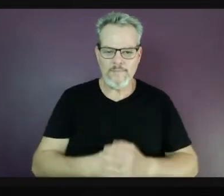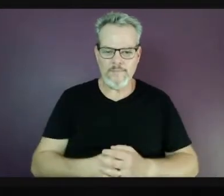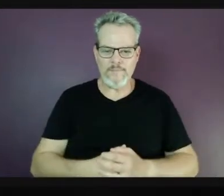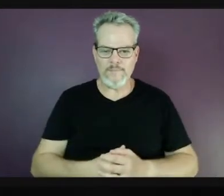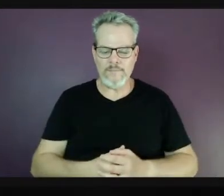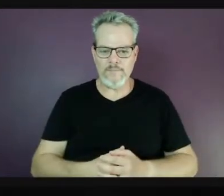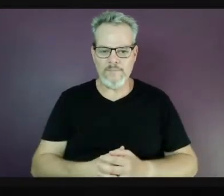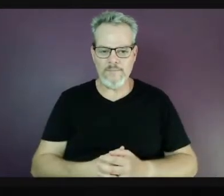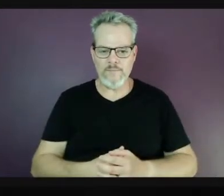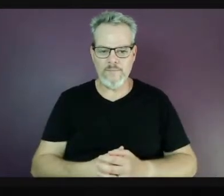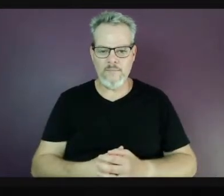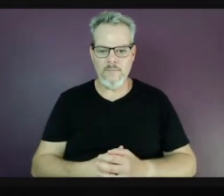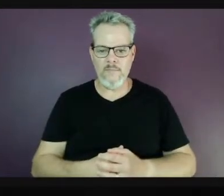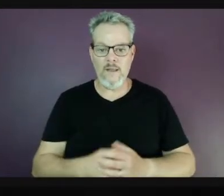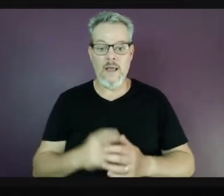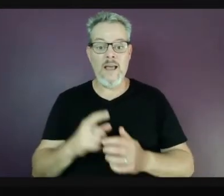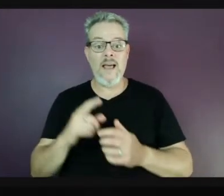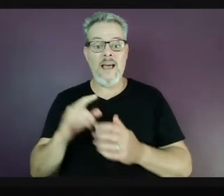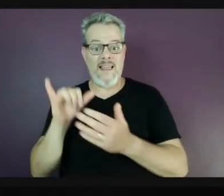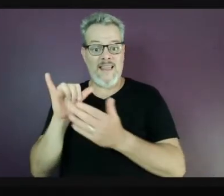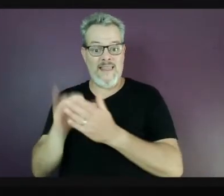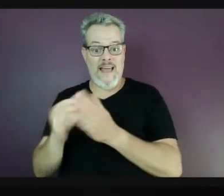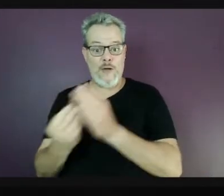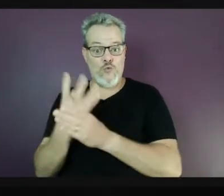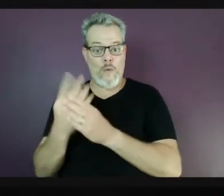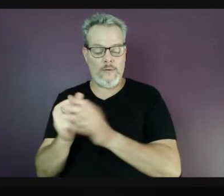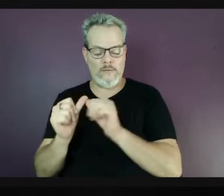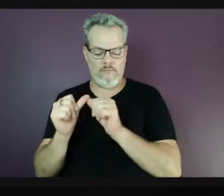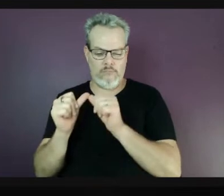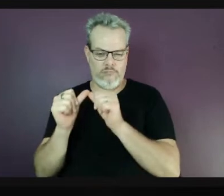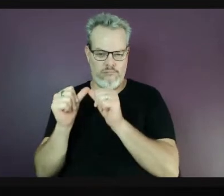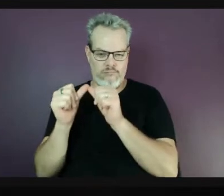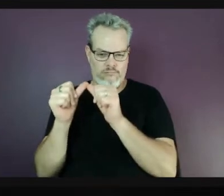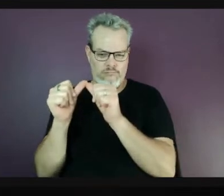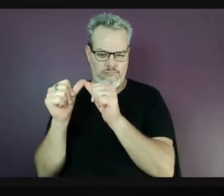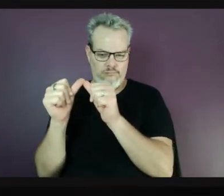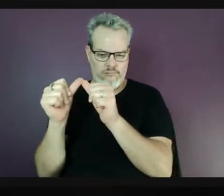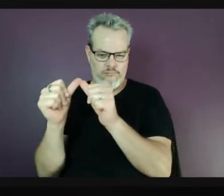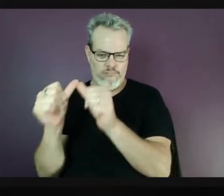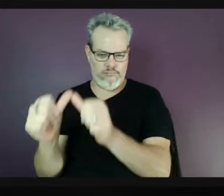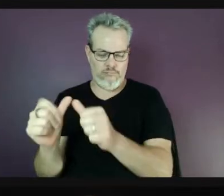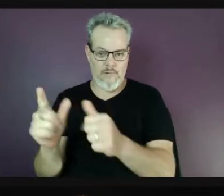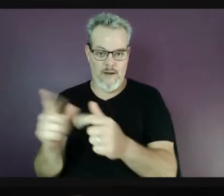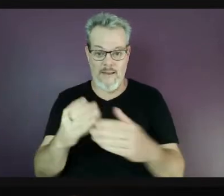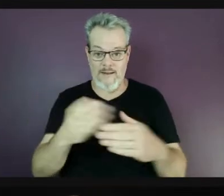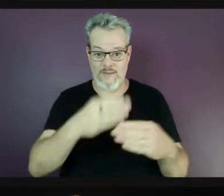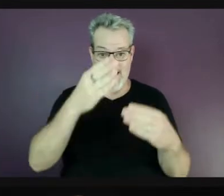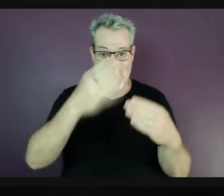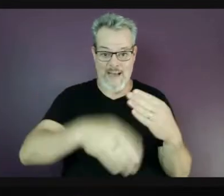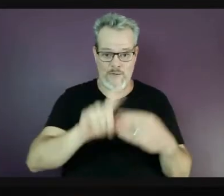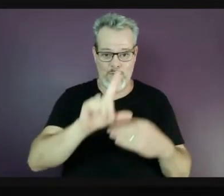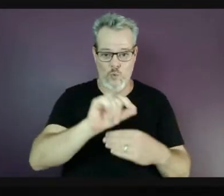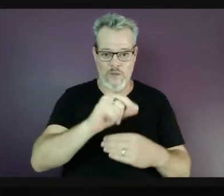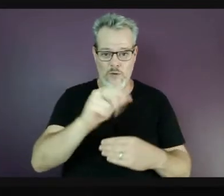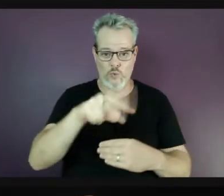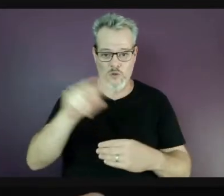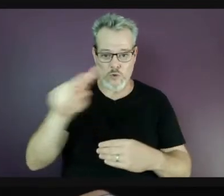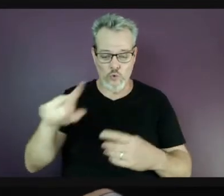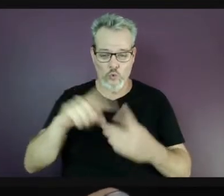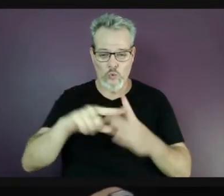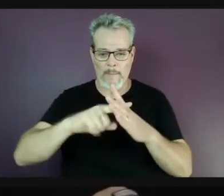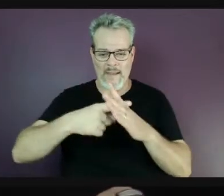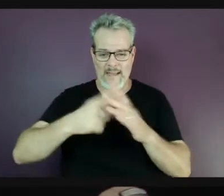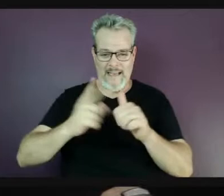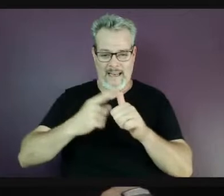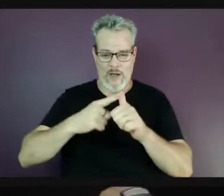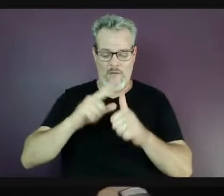Then coming to that eruption lasted a while, so now we got to jump all the way to 2020, end of 2022, beginning of 2023, when the beginning of this